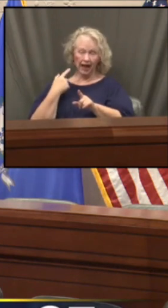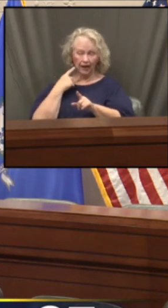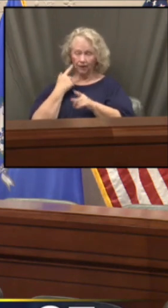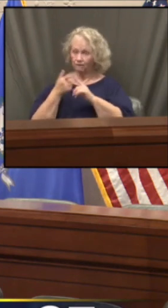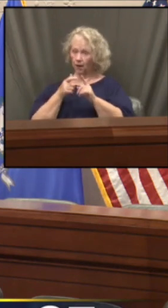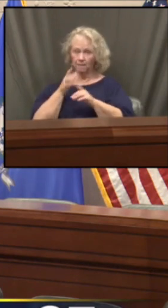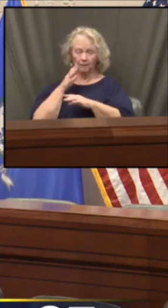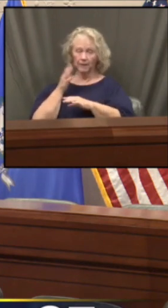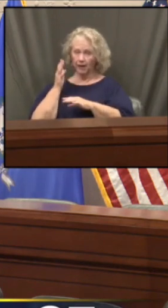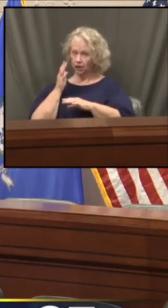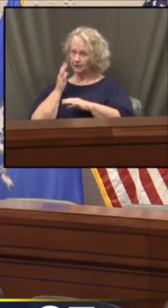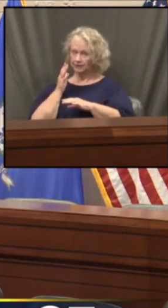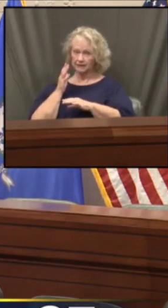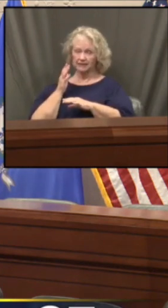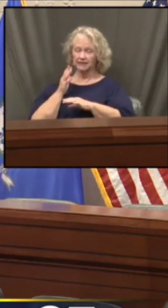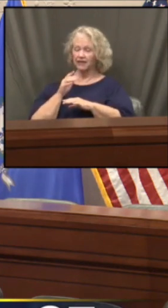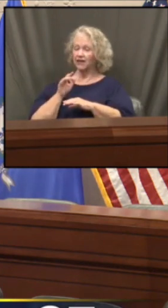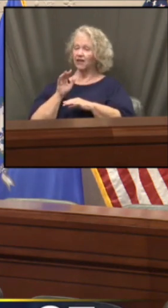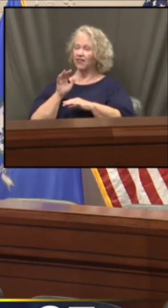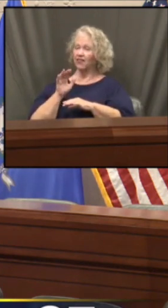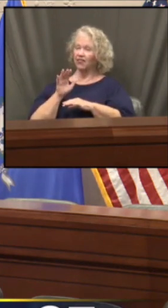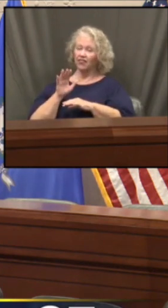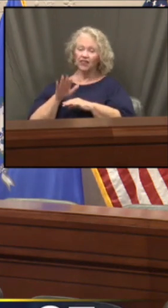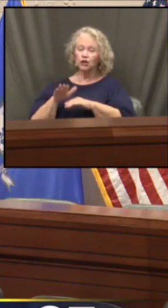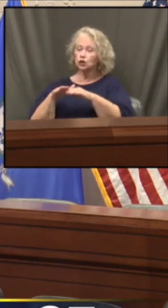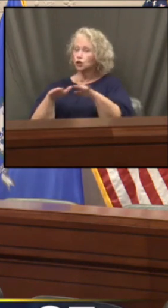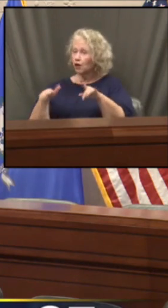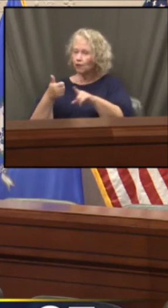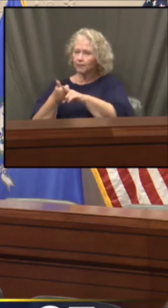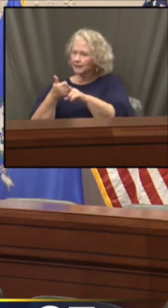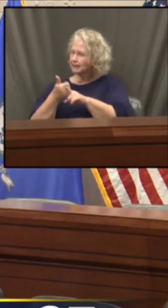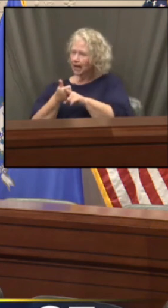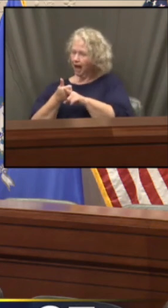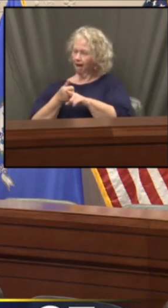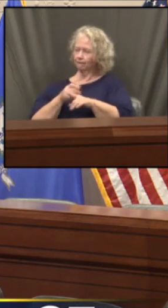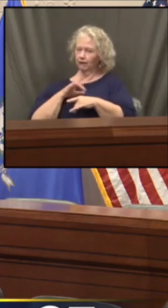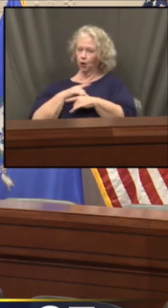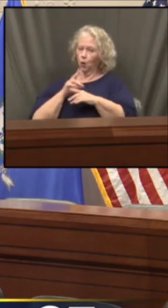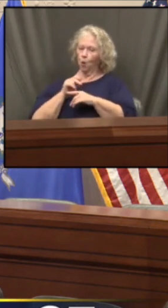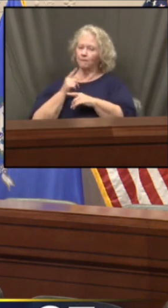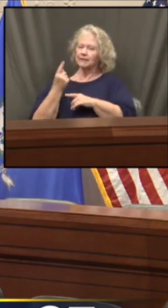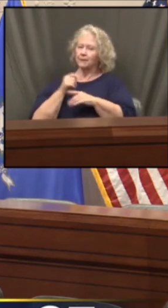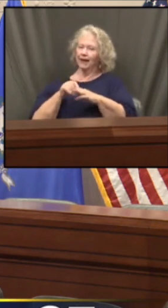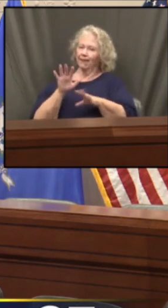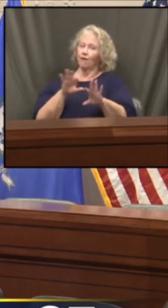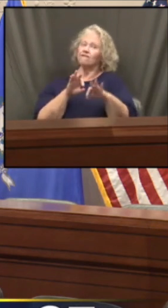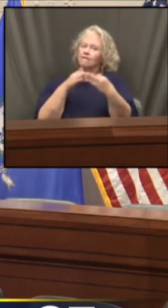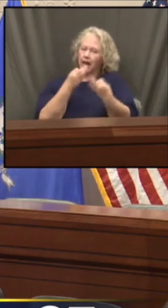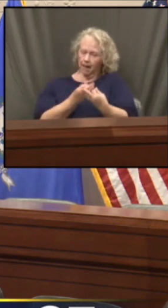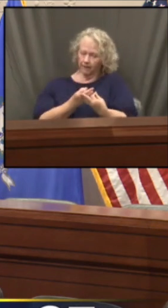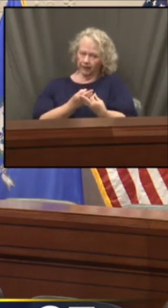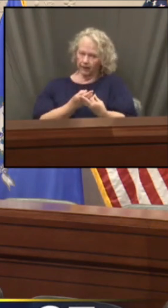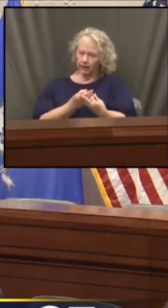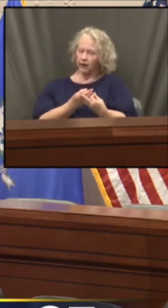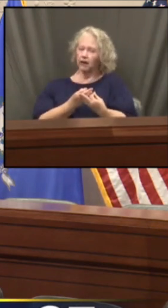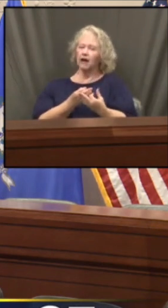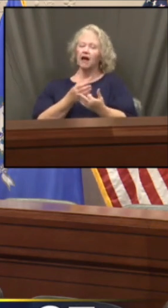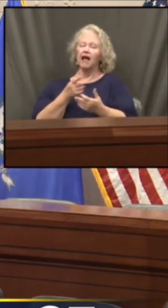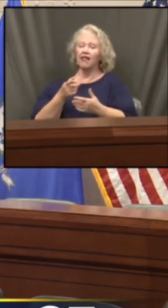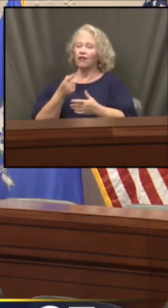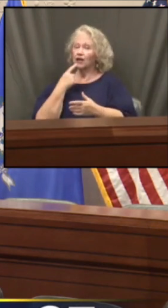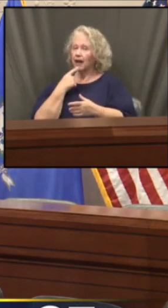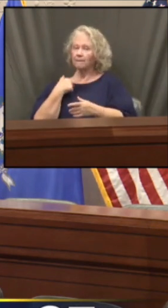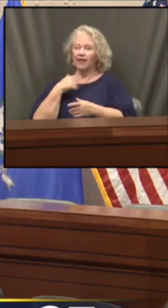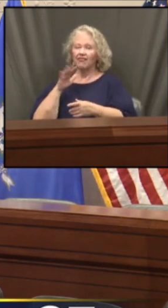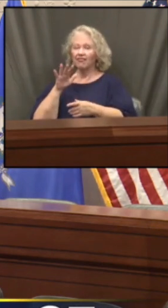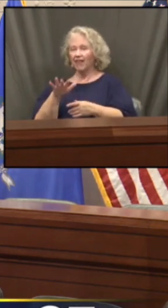and again, these are not kids that are immune compromised themselves, it's somebody else in the household, but I'm hearing that they're being told their